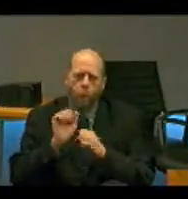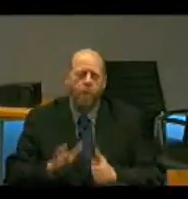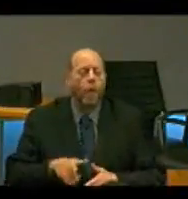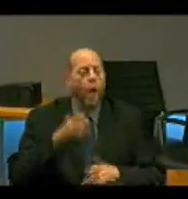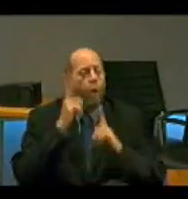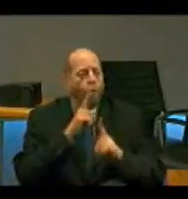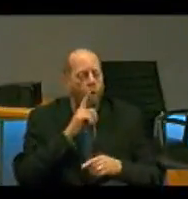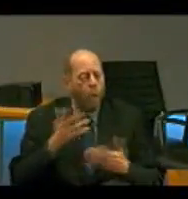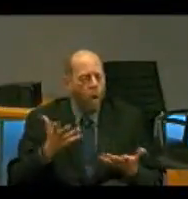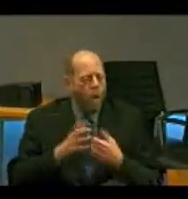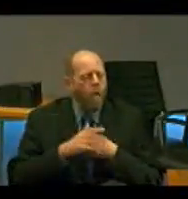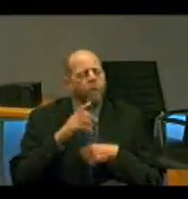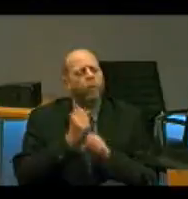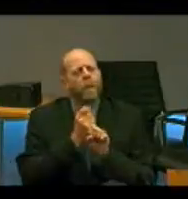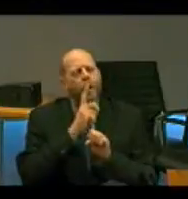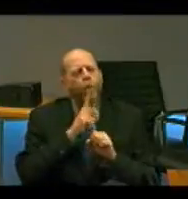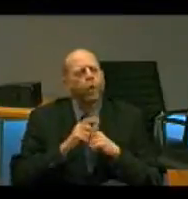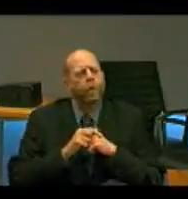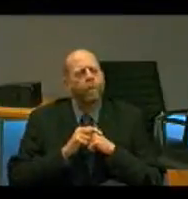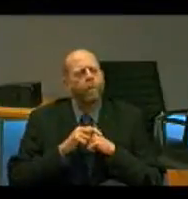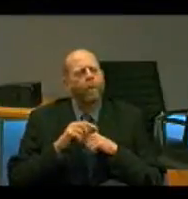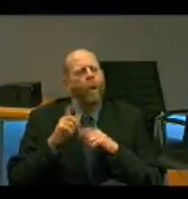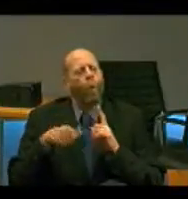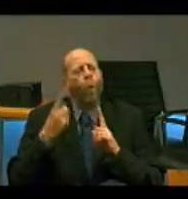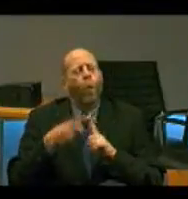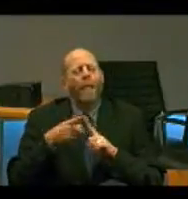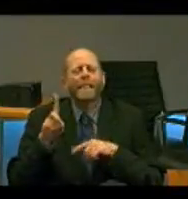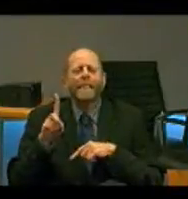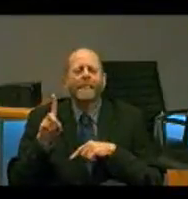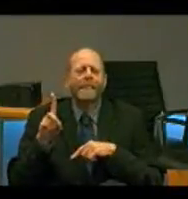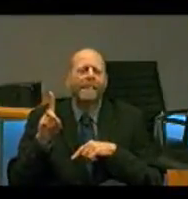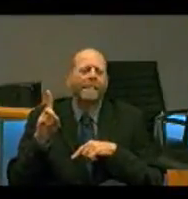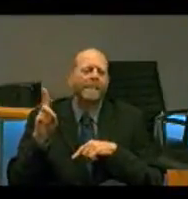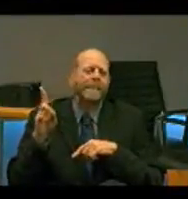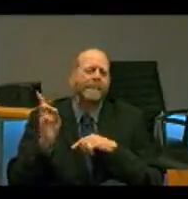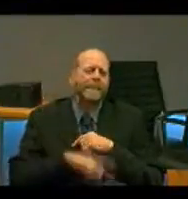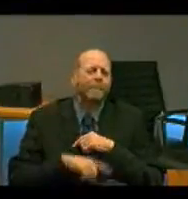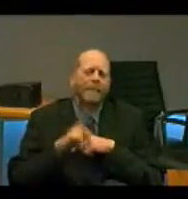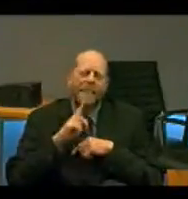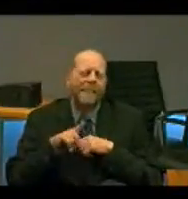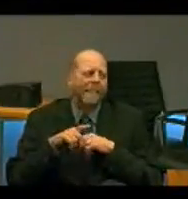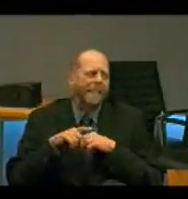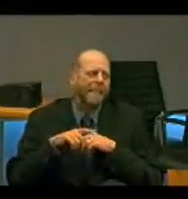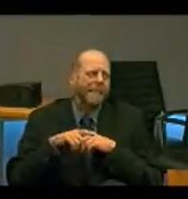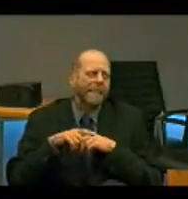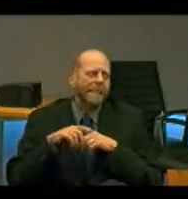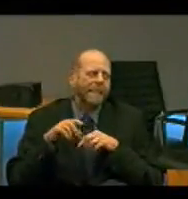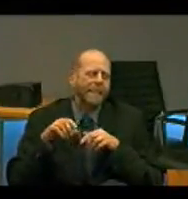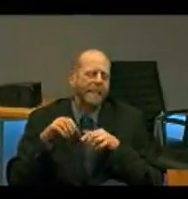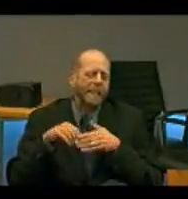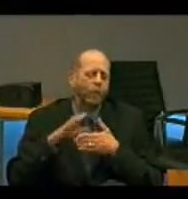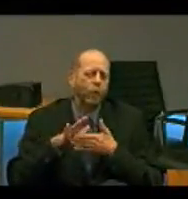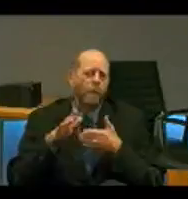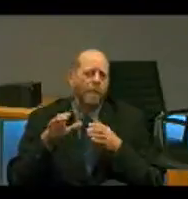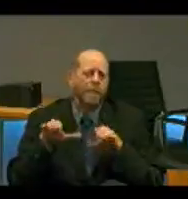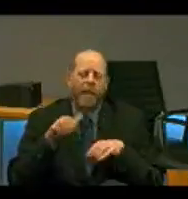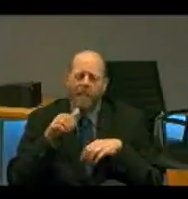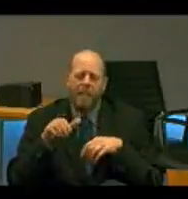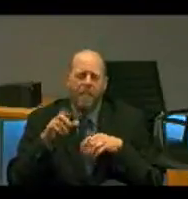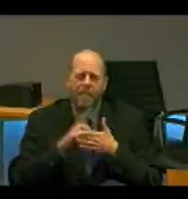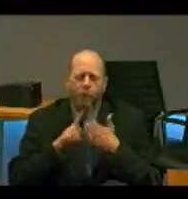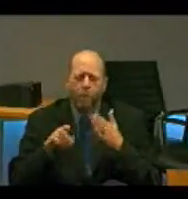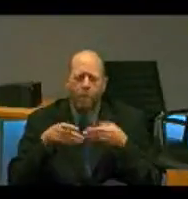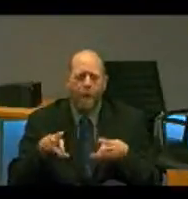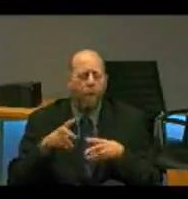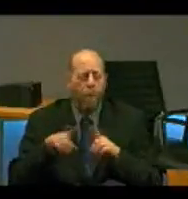really was to make sure that when discipline is imposed in school, it's not done in a discriminatory manner.